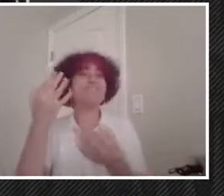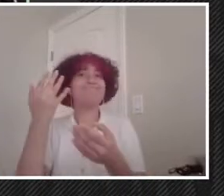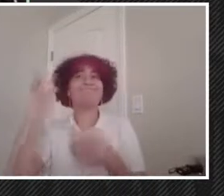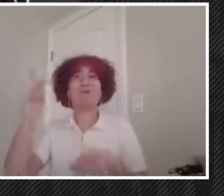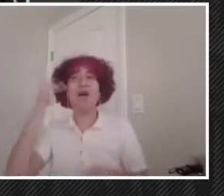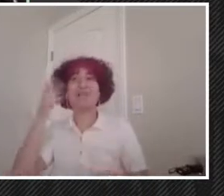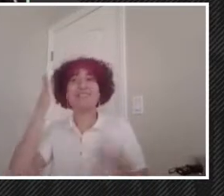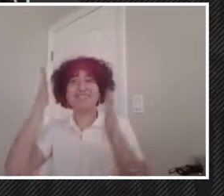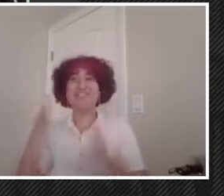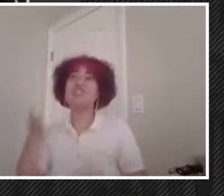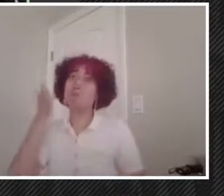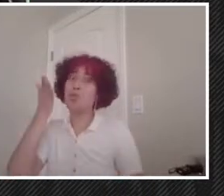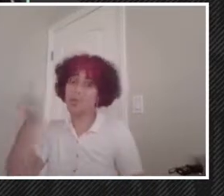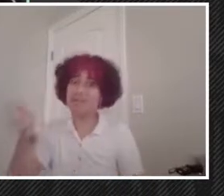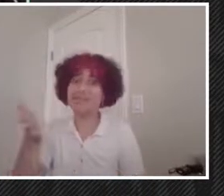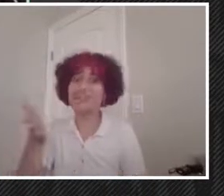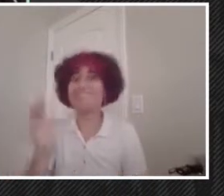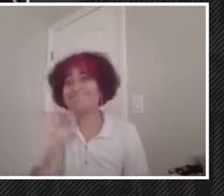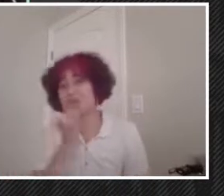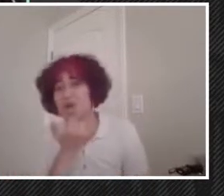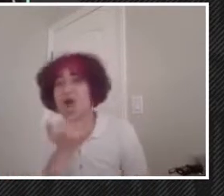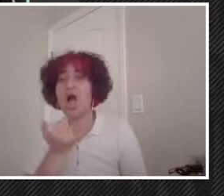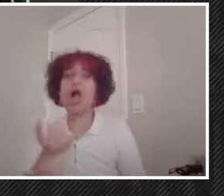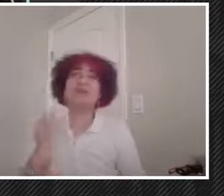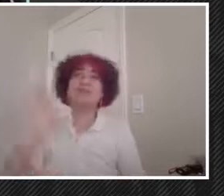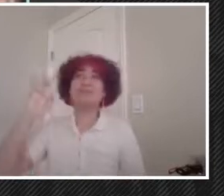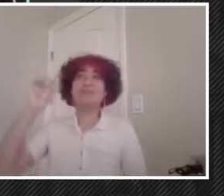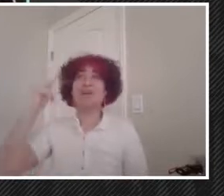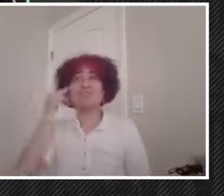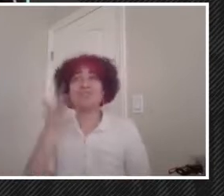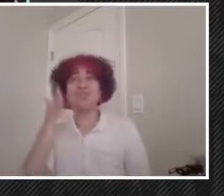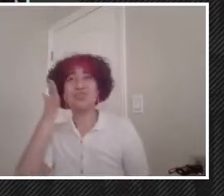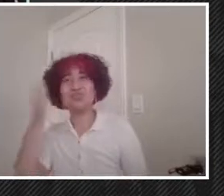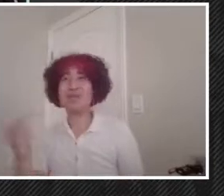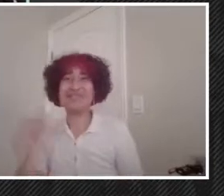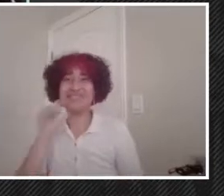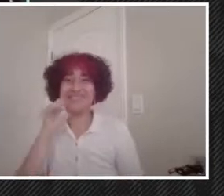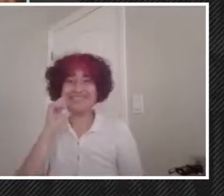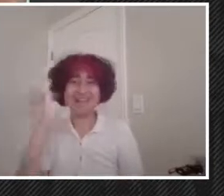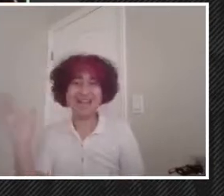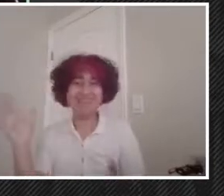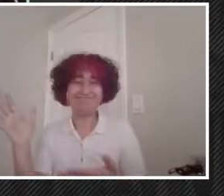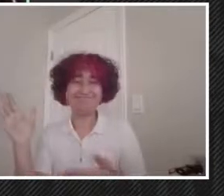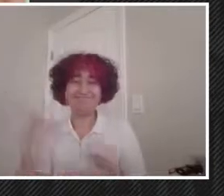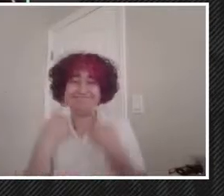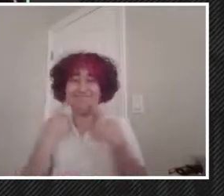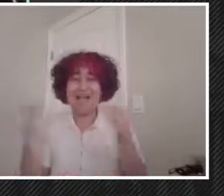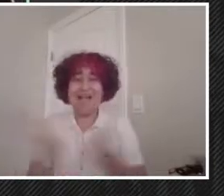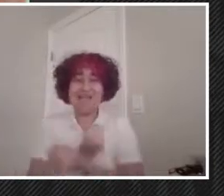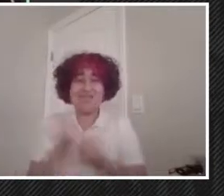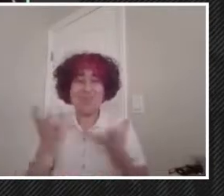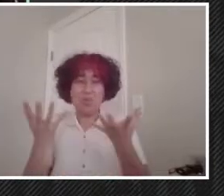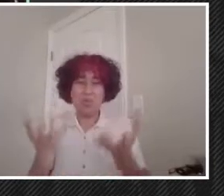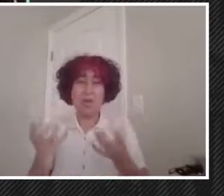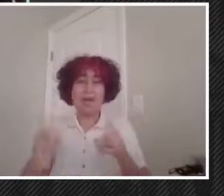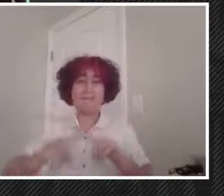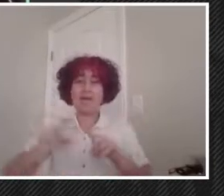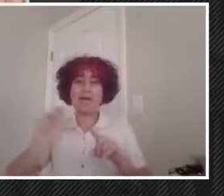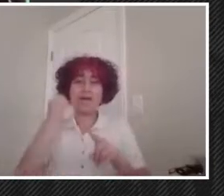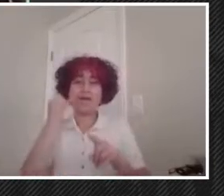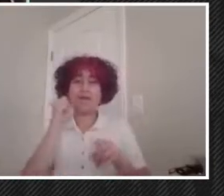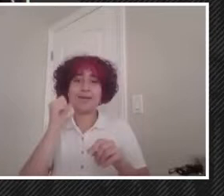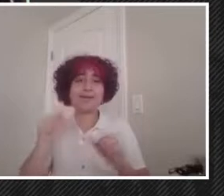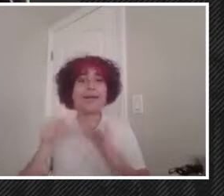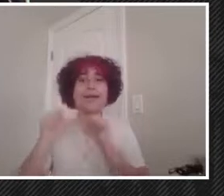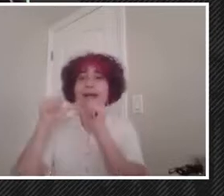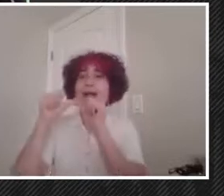will be politicians that fall short. But we are constantly keeping up that drumbeat, because we